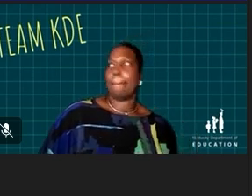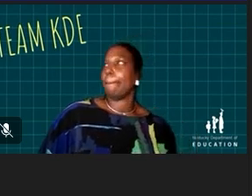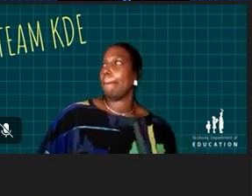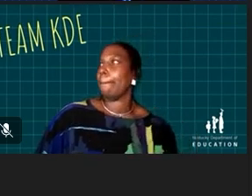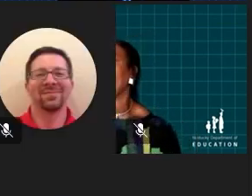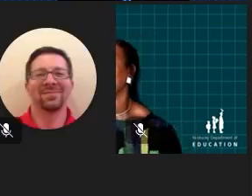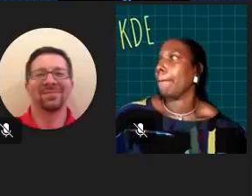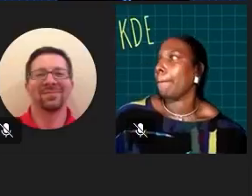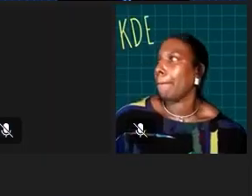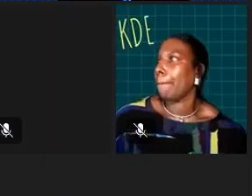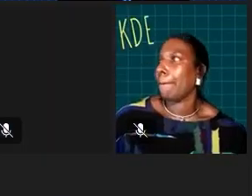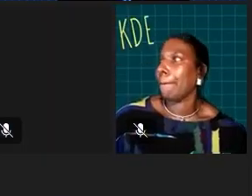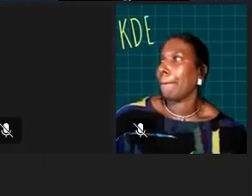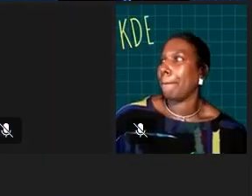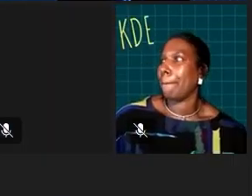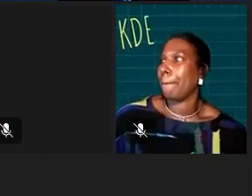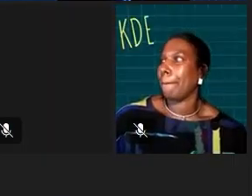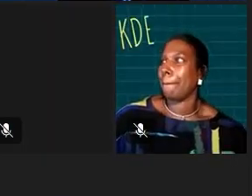point?